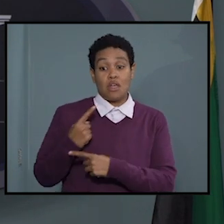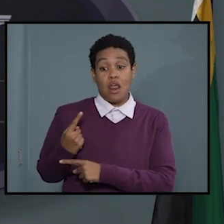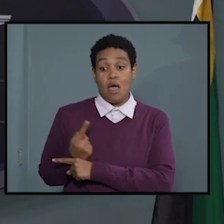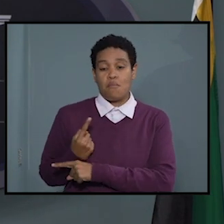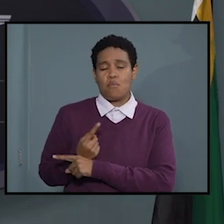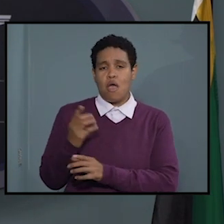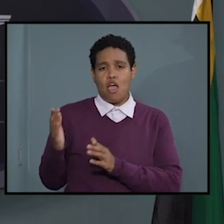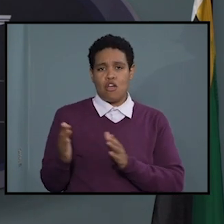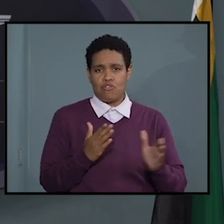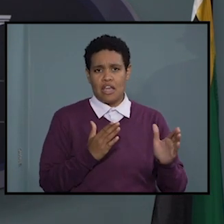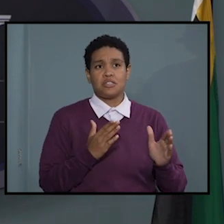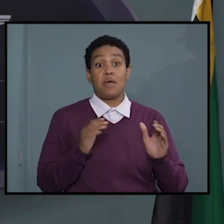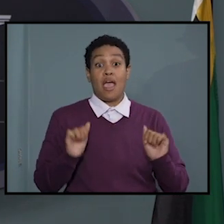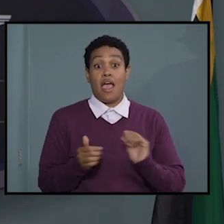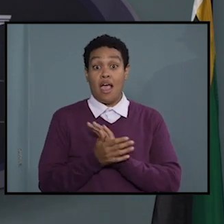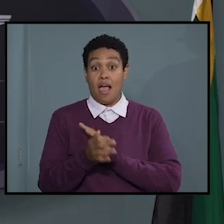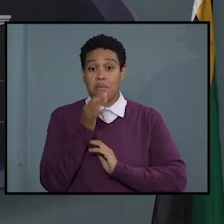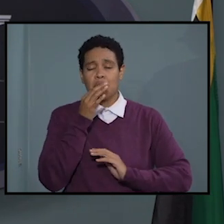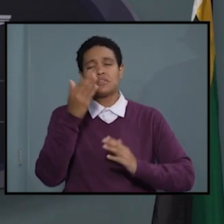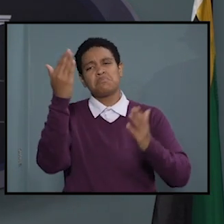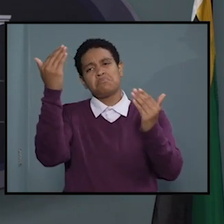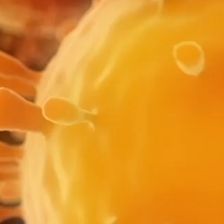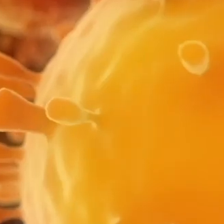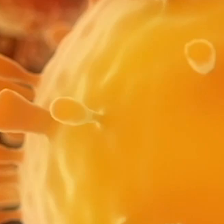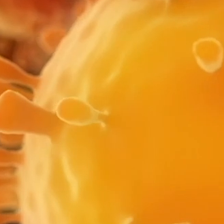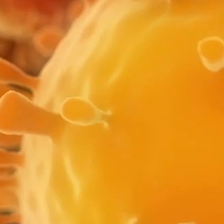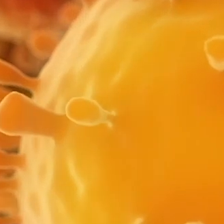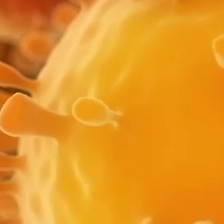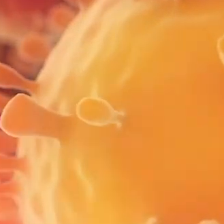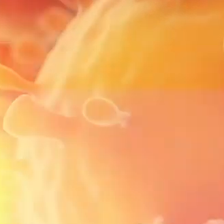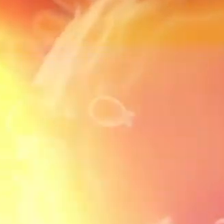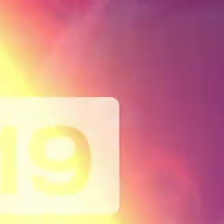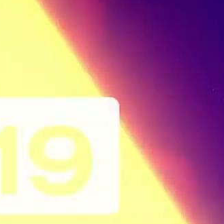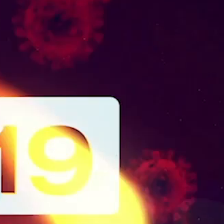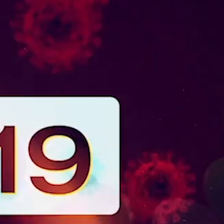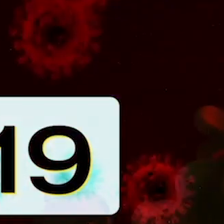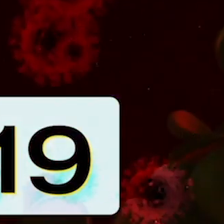appropriate arrangements and capacity in place.